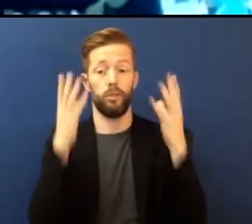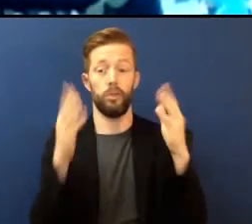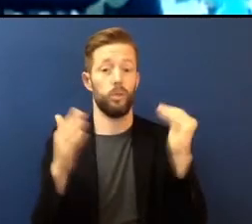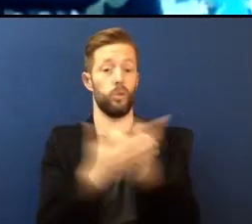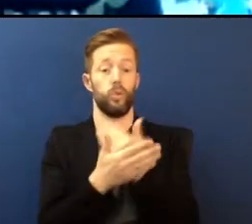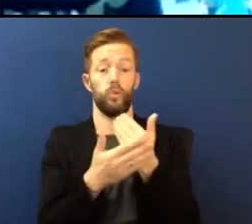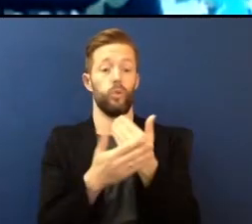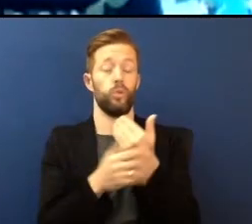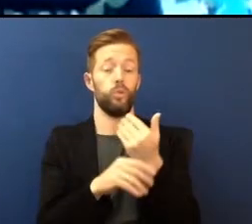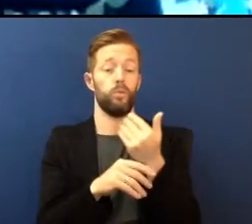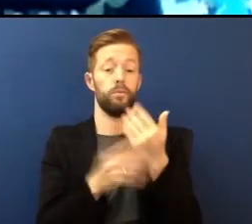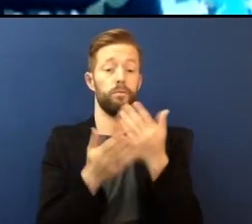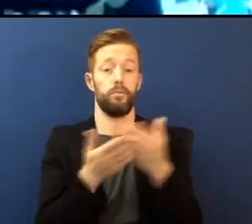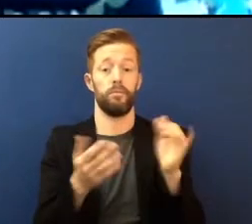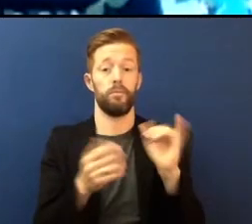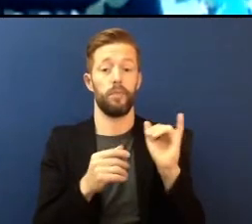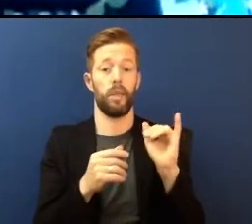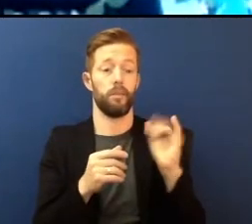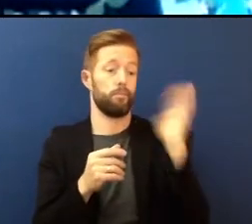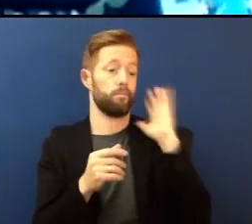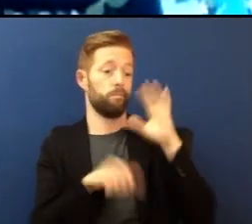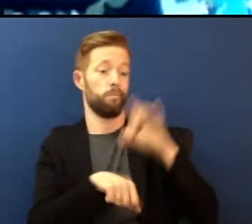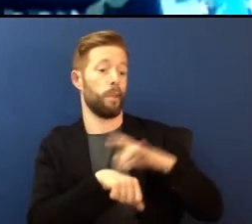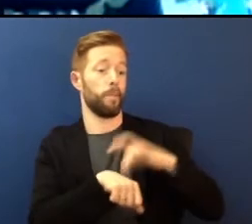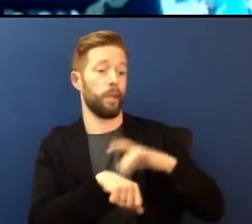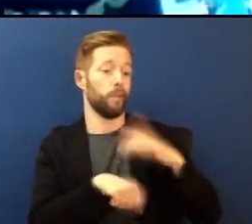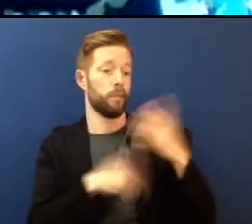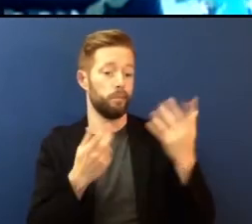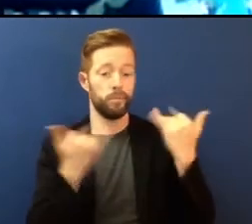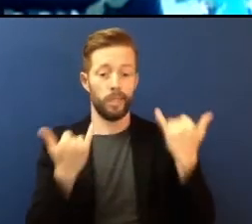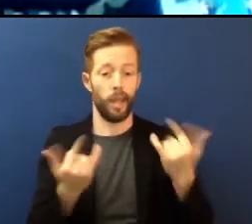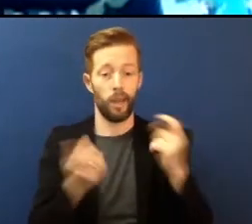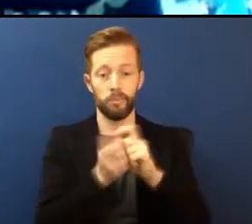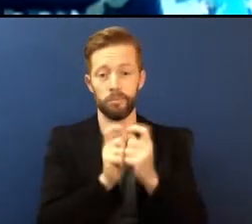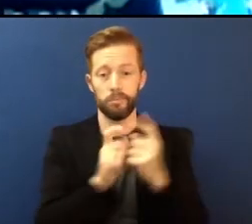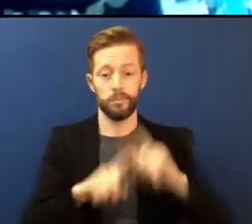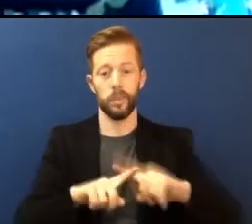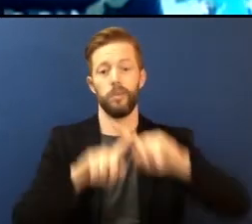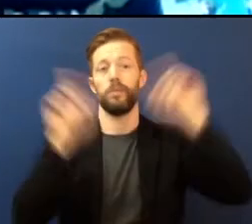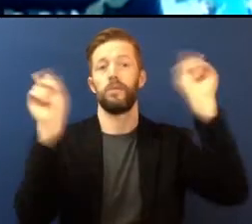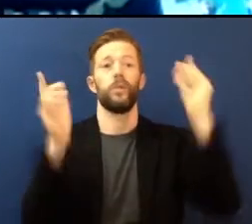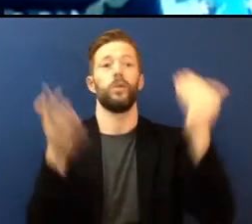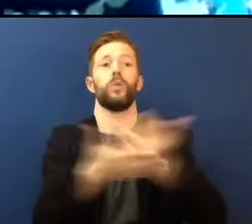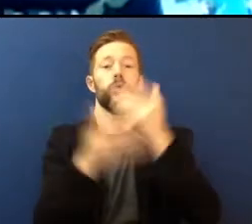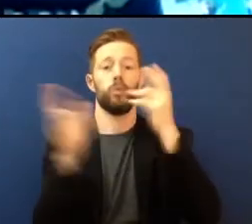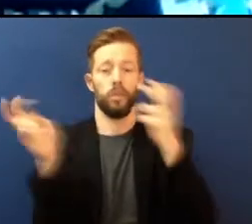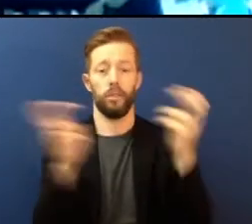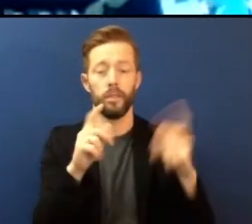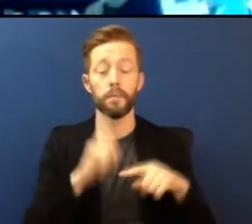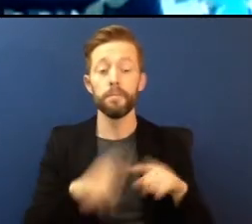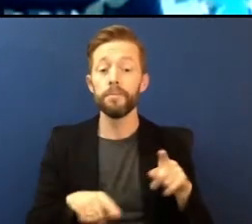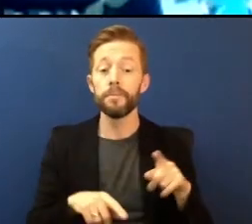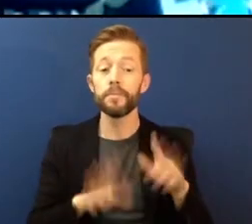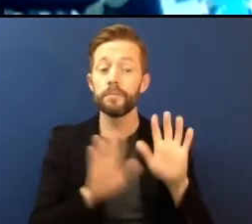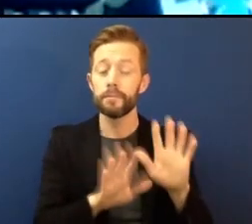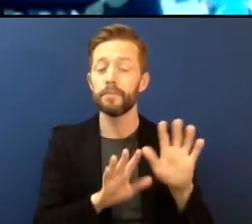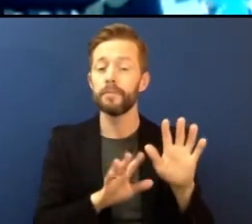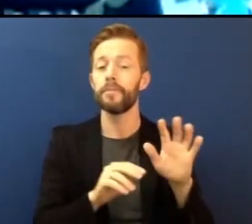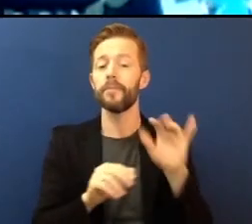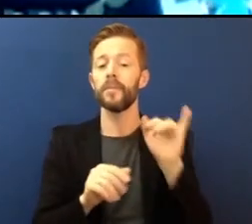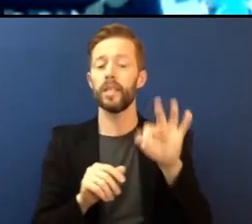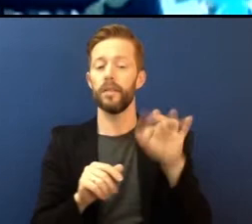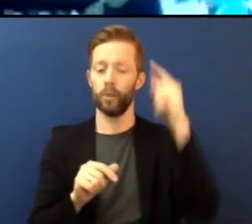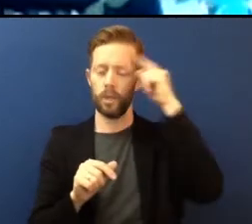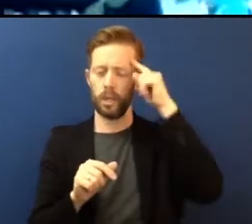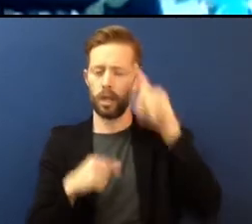has changed and the theme is now about, like, maybe it was pumpkins and now it's about something else. Whereas if you start the